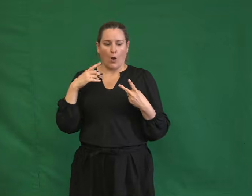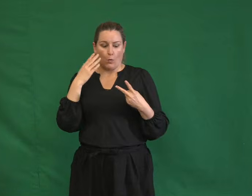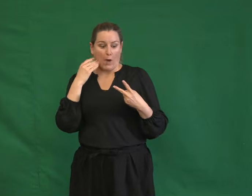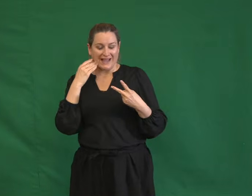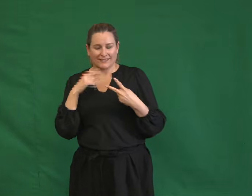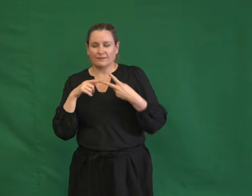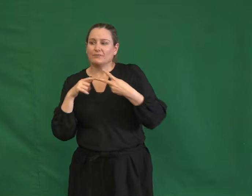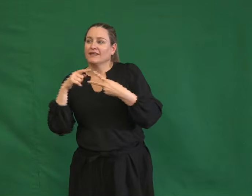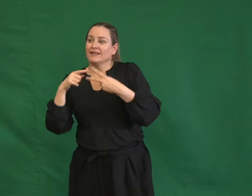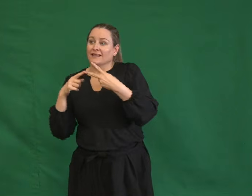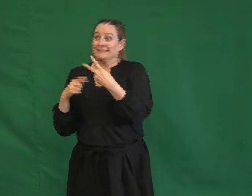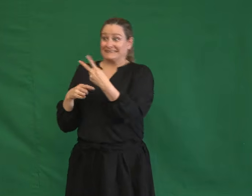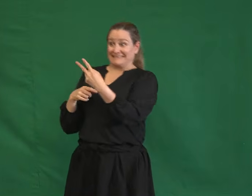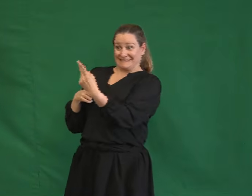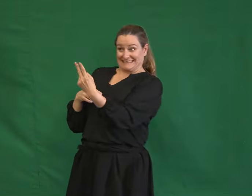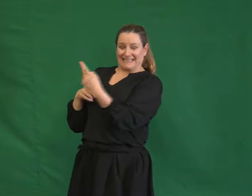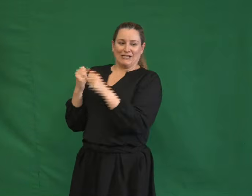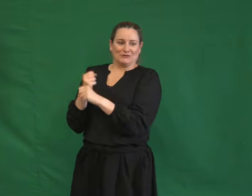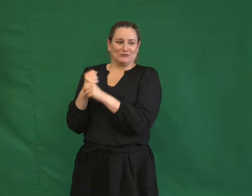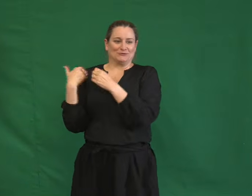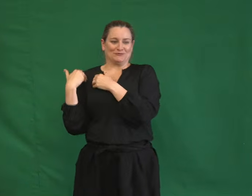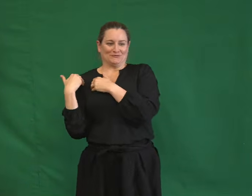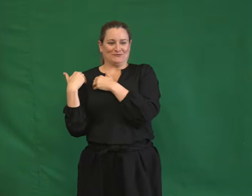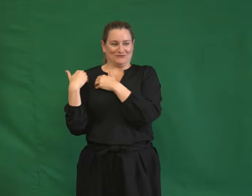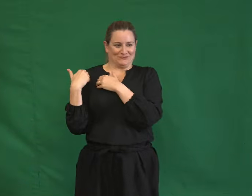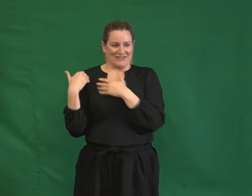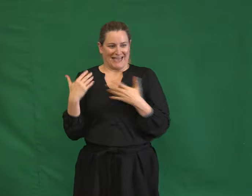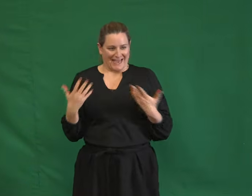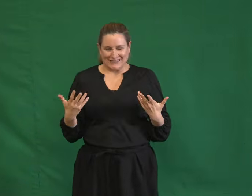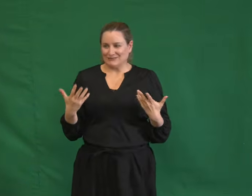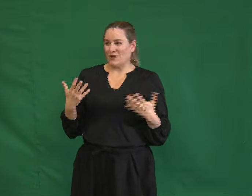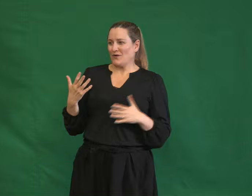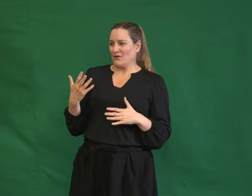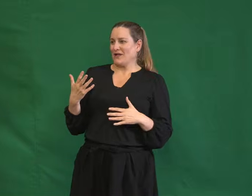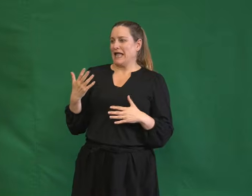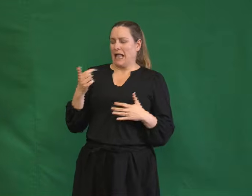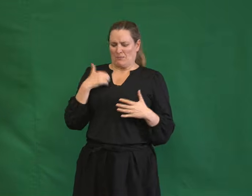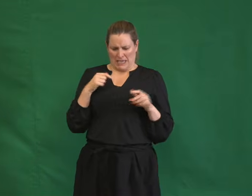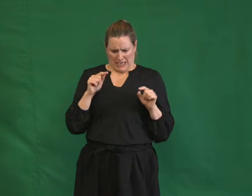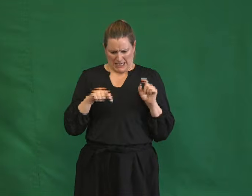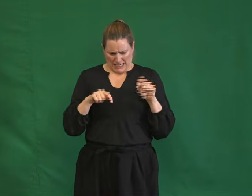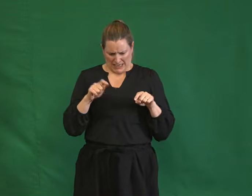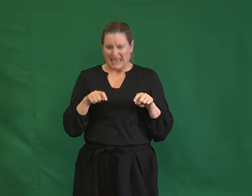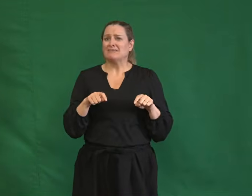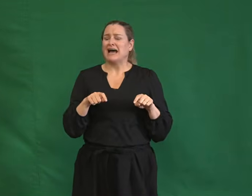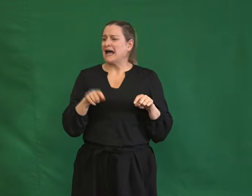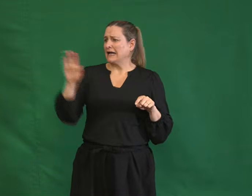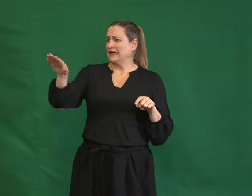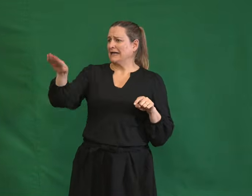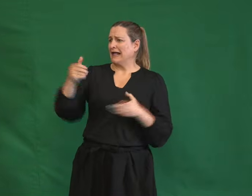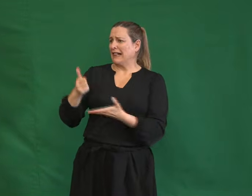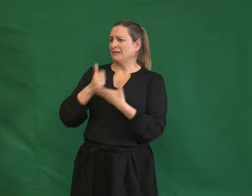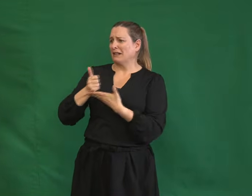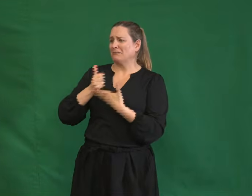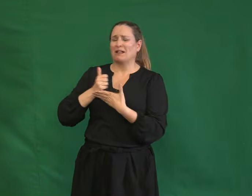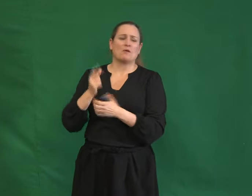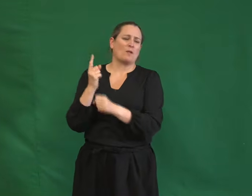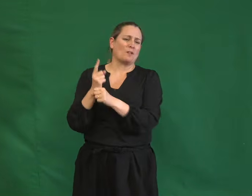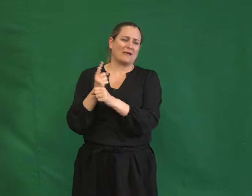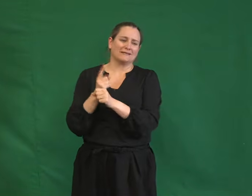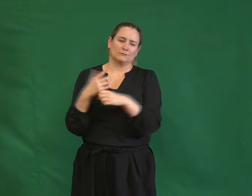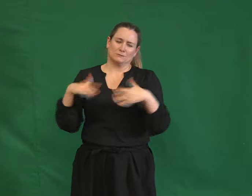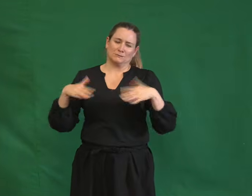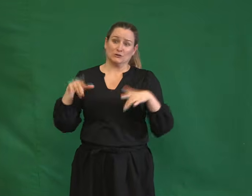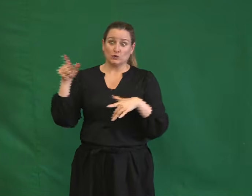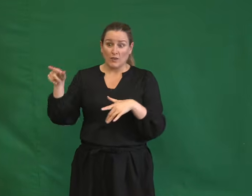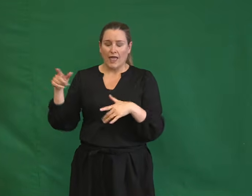I think I did the nice drawing of the pictures. Oh, this can work. And then Michelle, would you please? Friedel, would you please? So they really did a